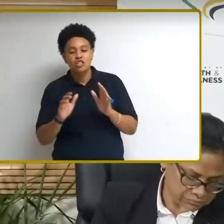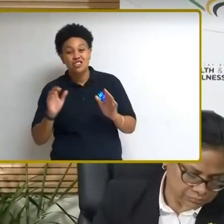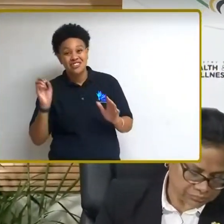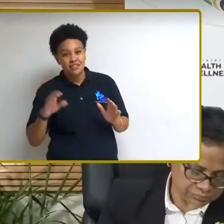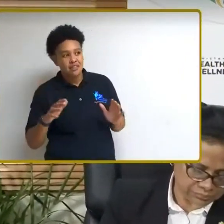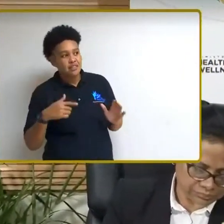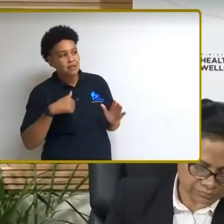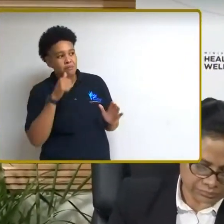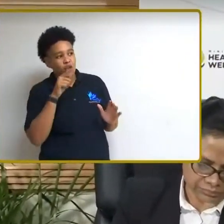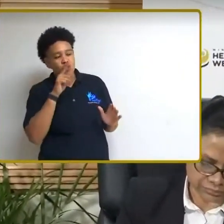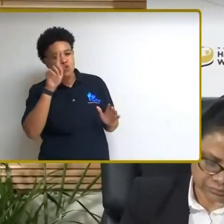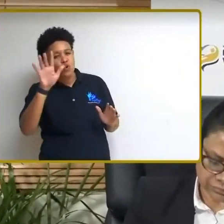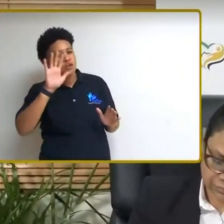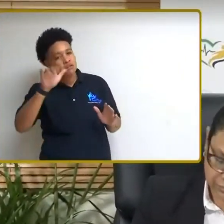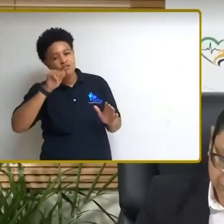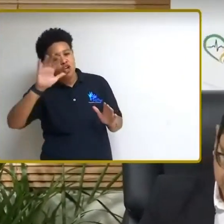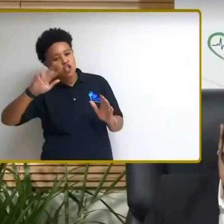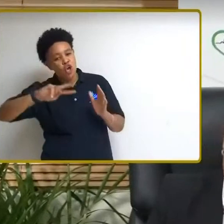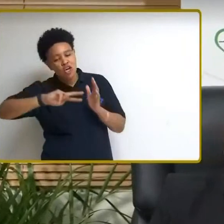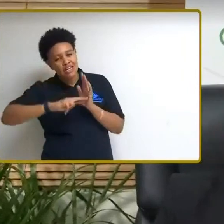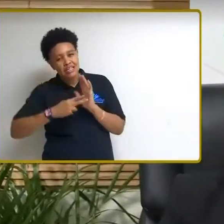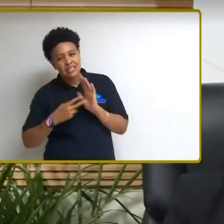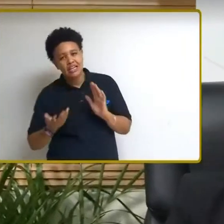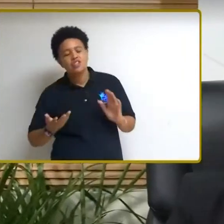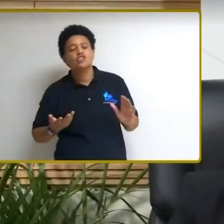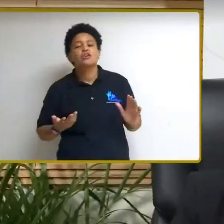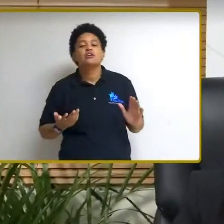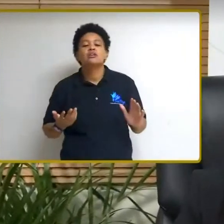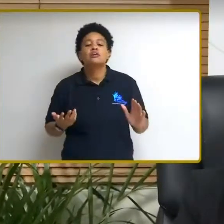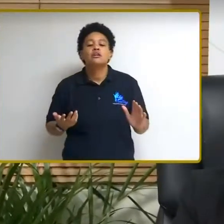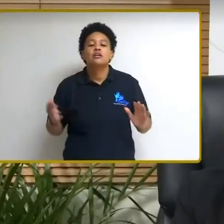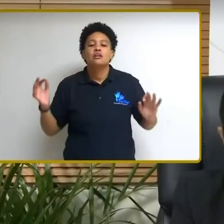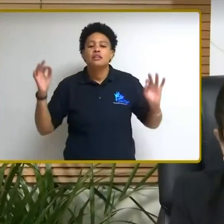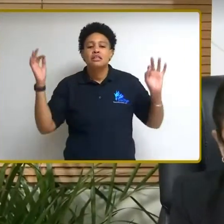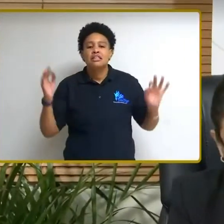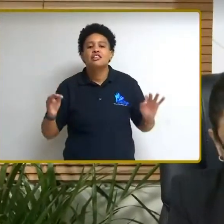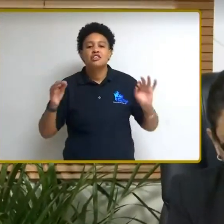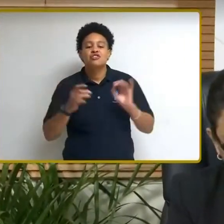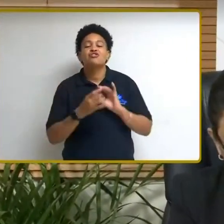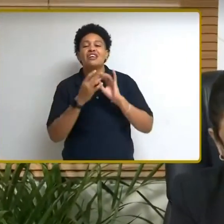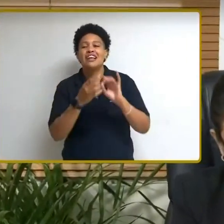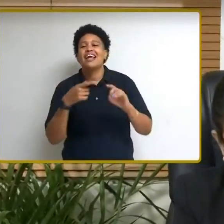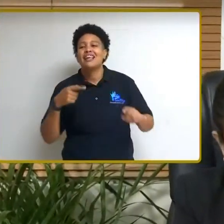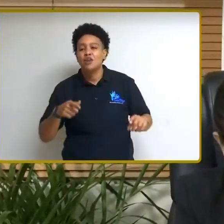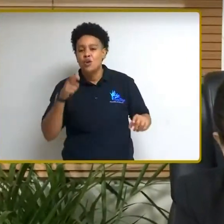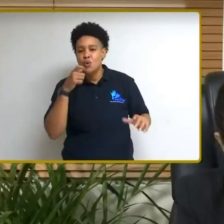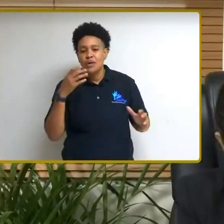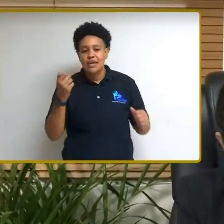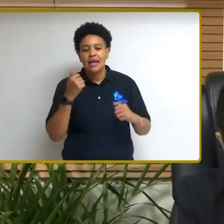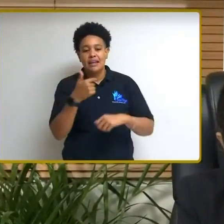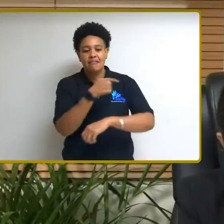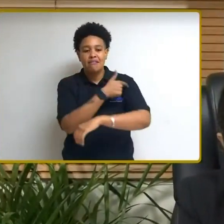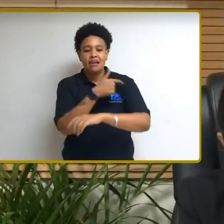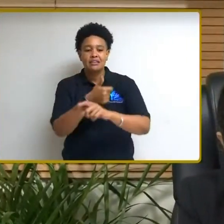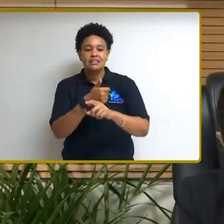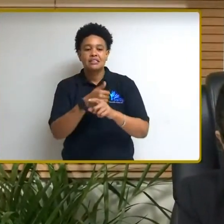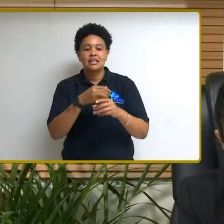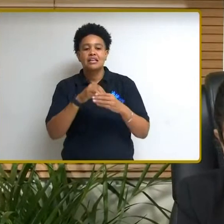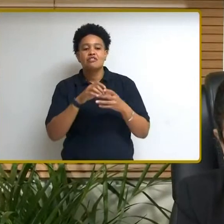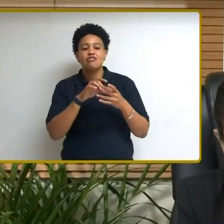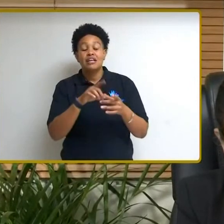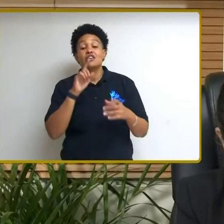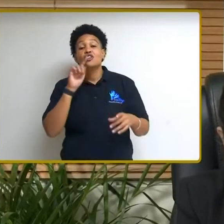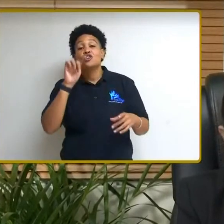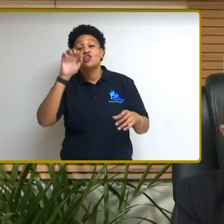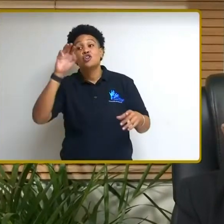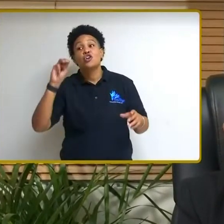maybe I'm sure that's not your intention, that the decisions around who gets vaccinated, and in this case the